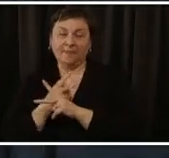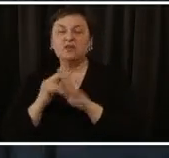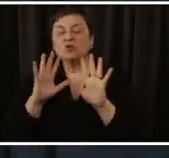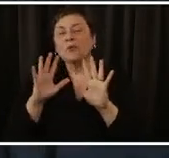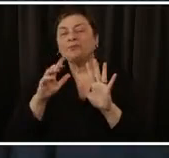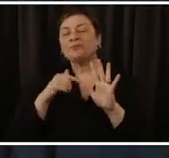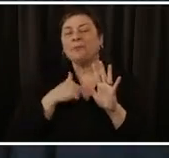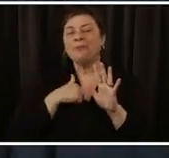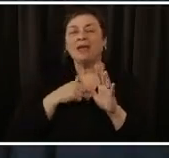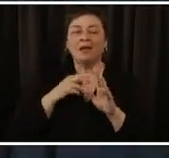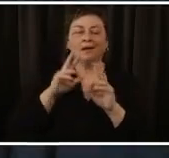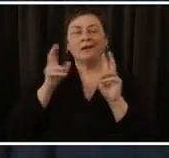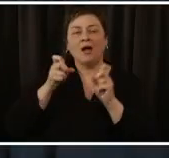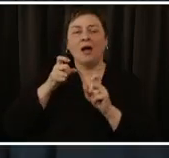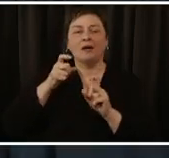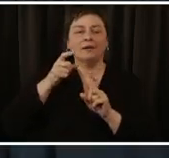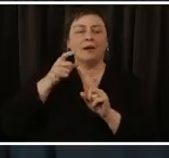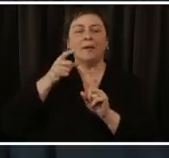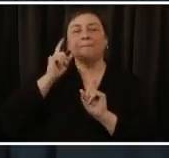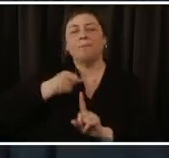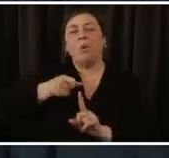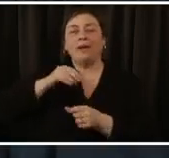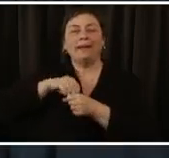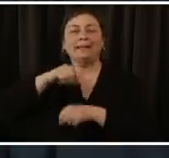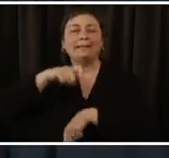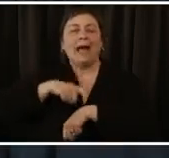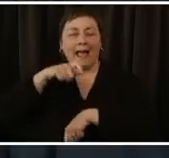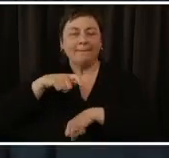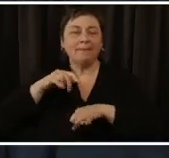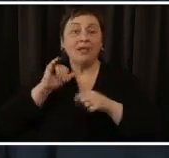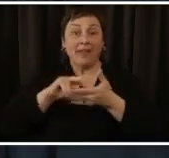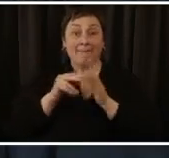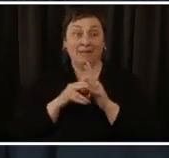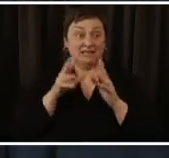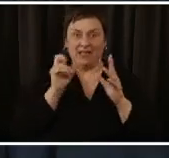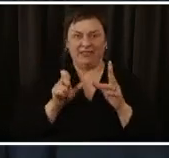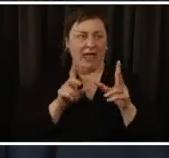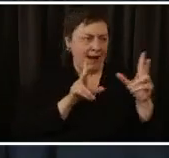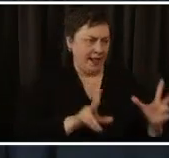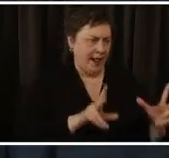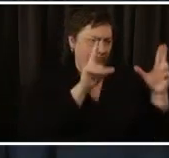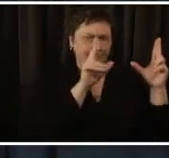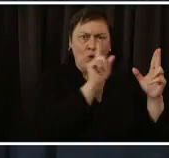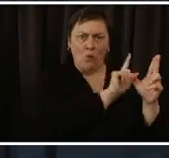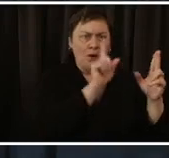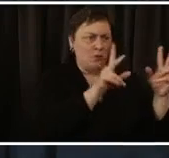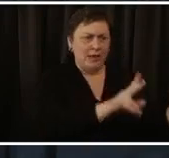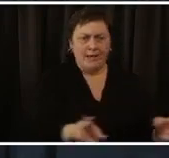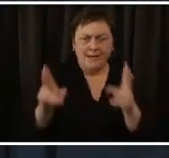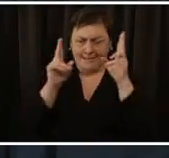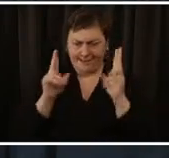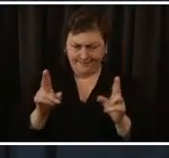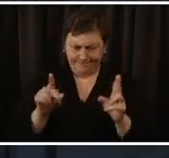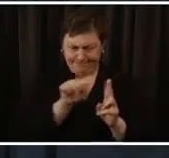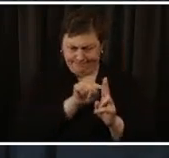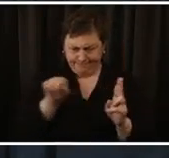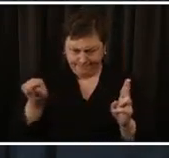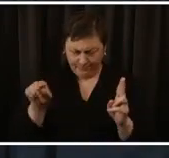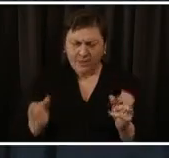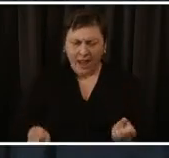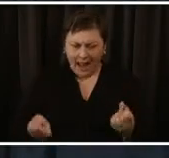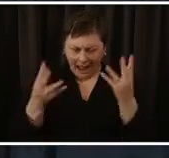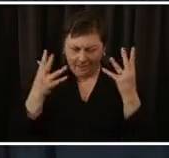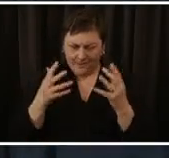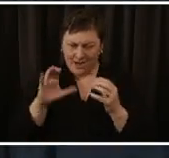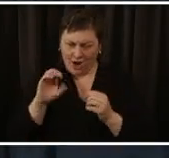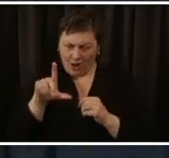and estimated what proportion of cases occurred during that week in time, sort of freezing in place what number of Coloradans were vaccinated.